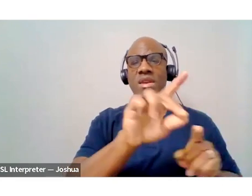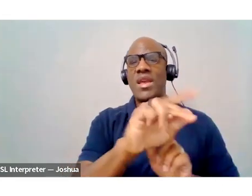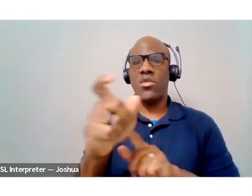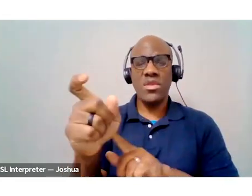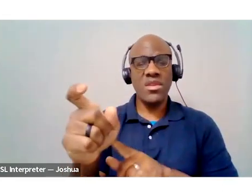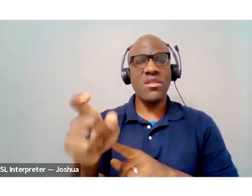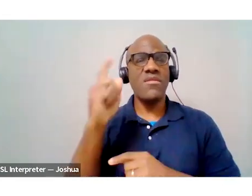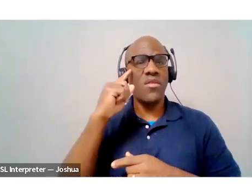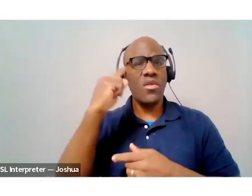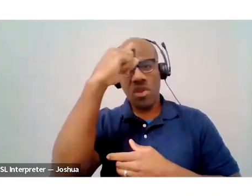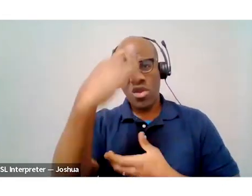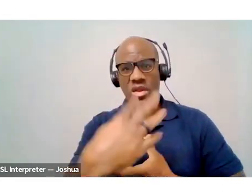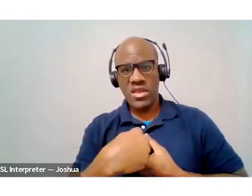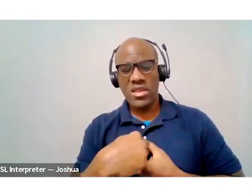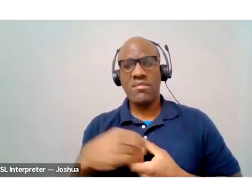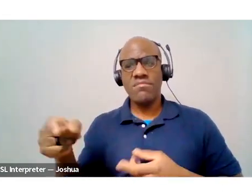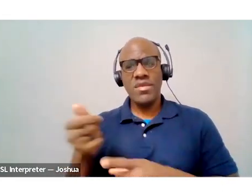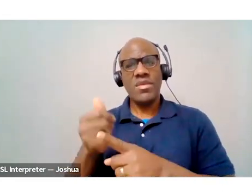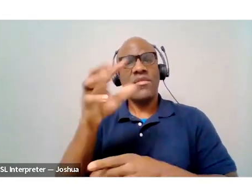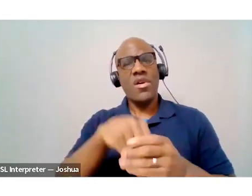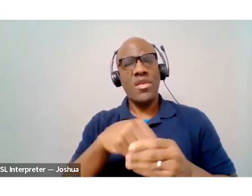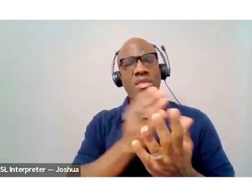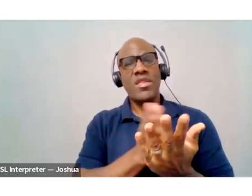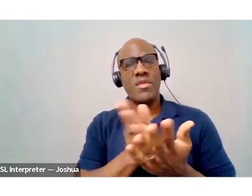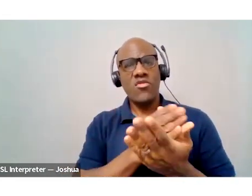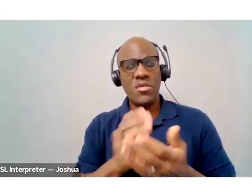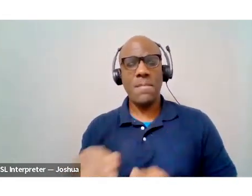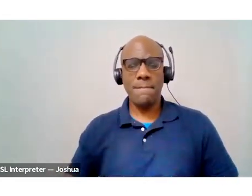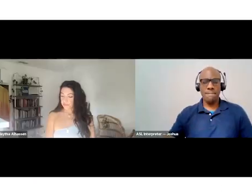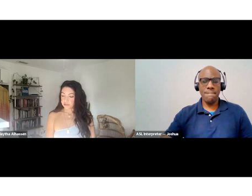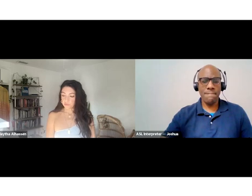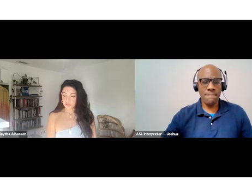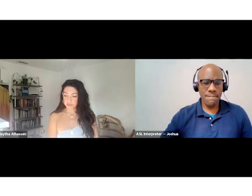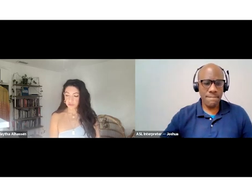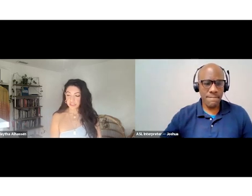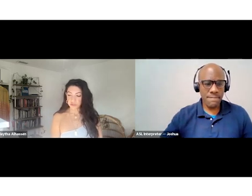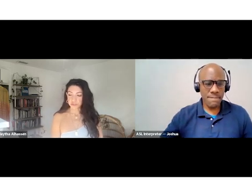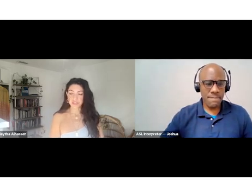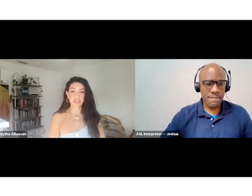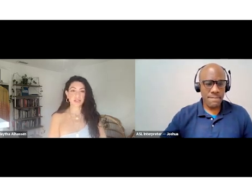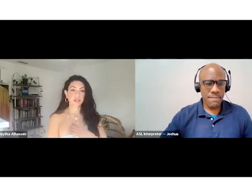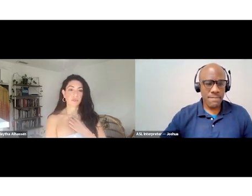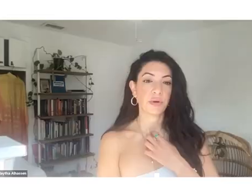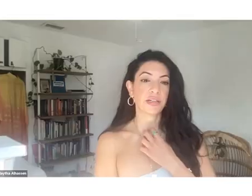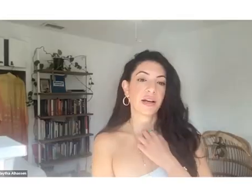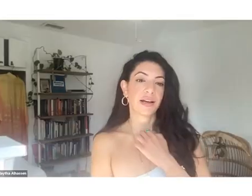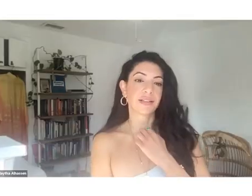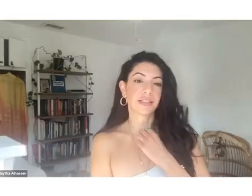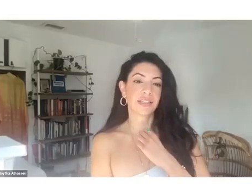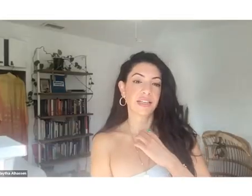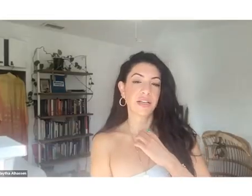or being on the spectrum was introduced. And what's been really interesting,